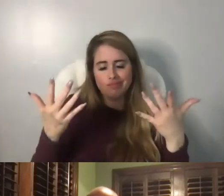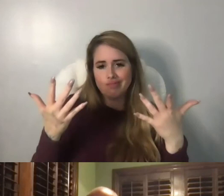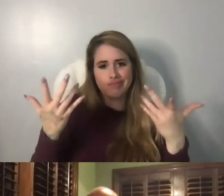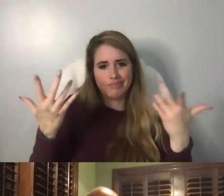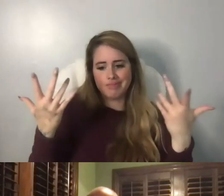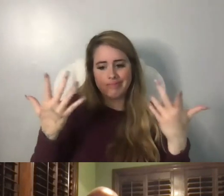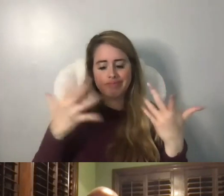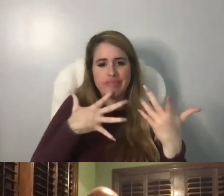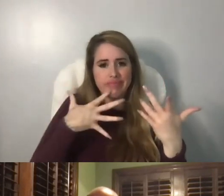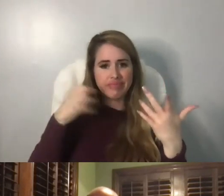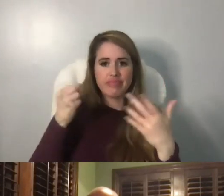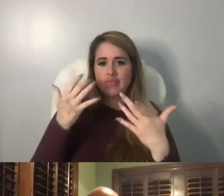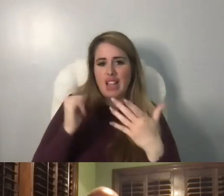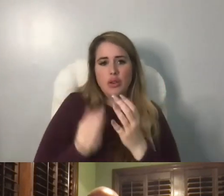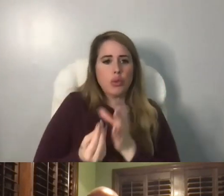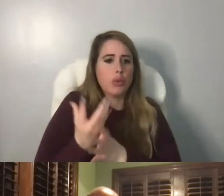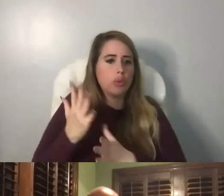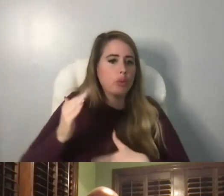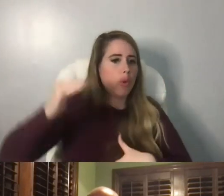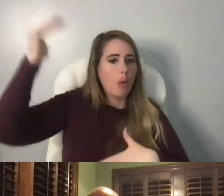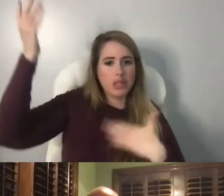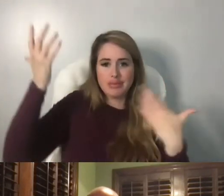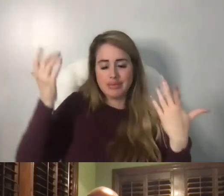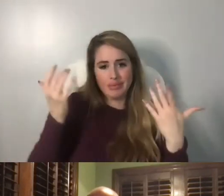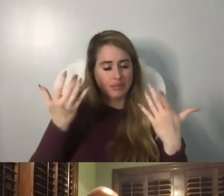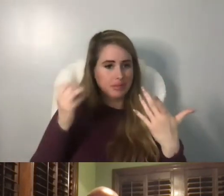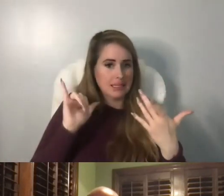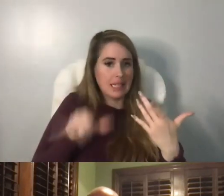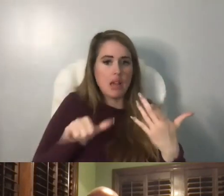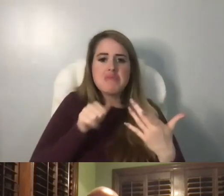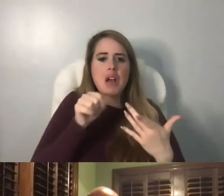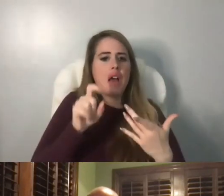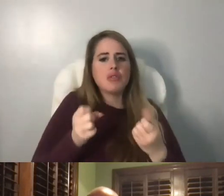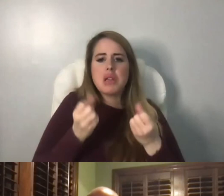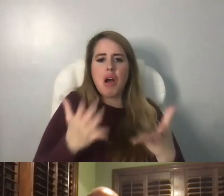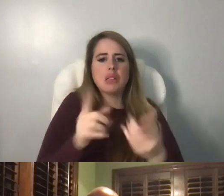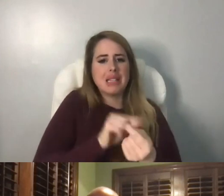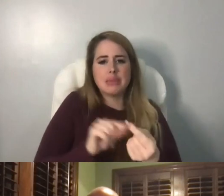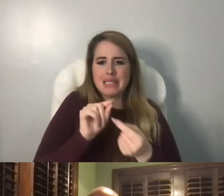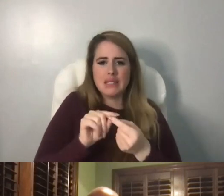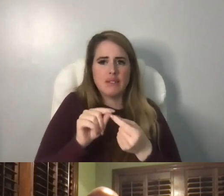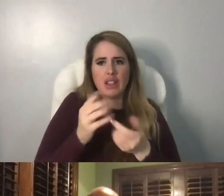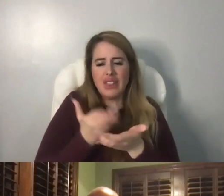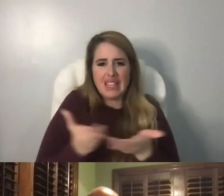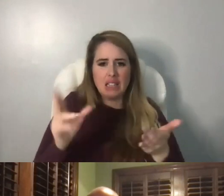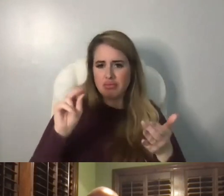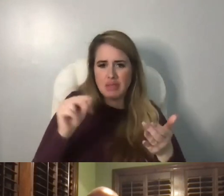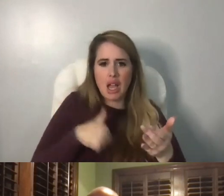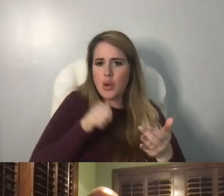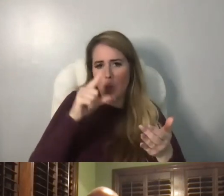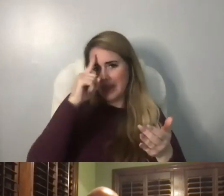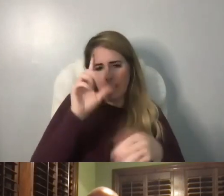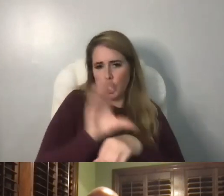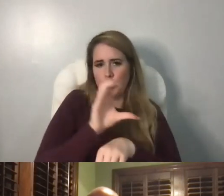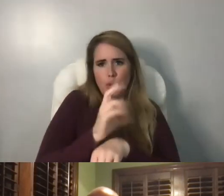just a part of growing up, and it doesn't have to be caused by anything in particular. But no, I don't think computer use